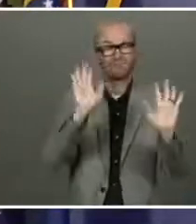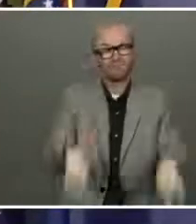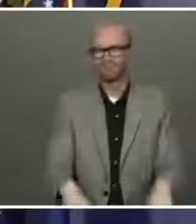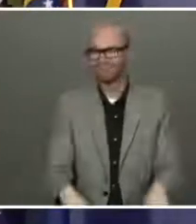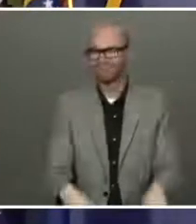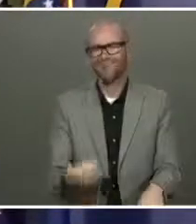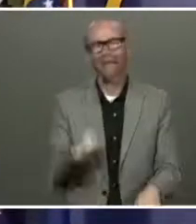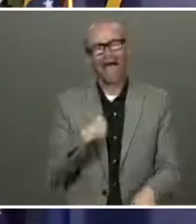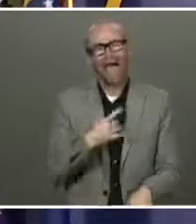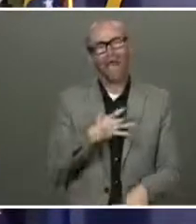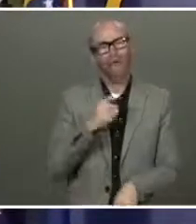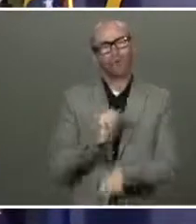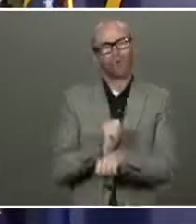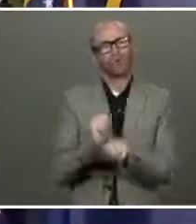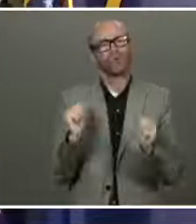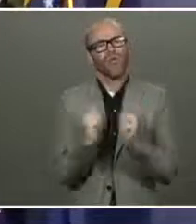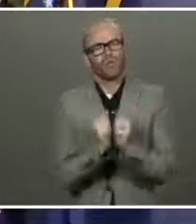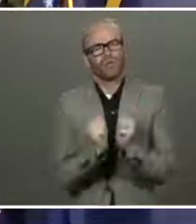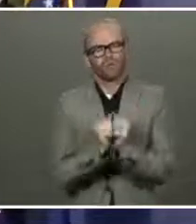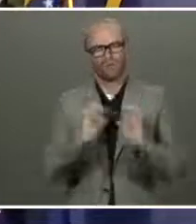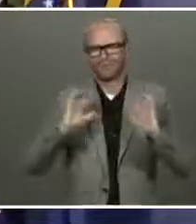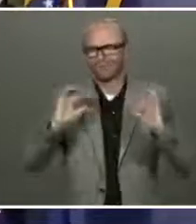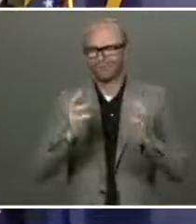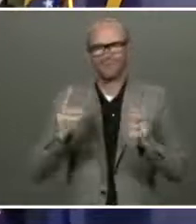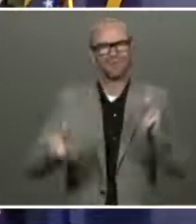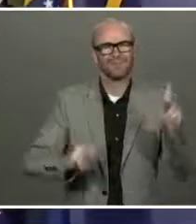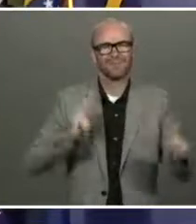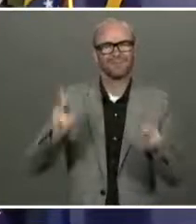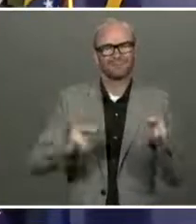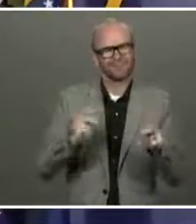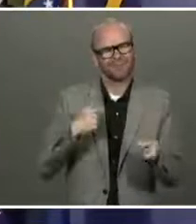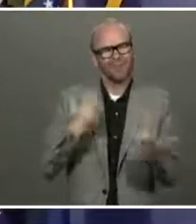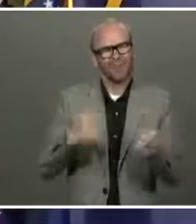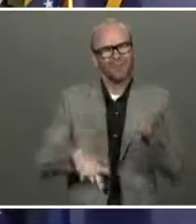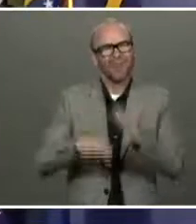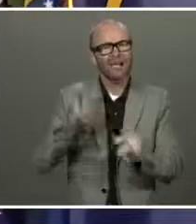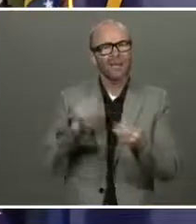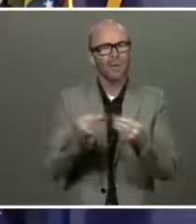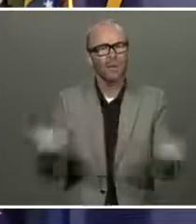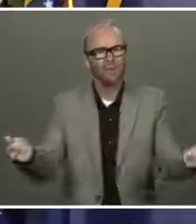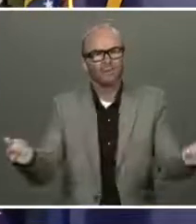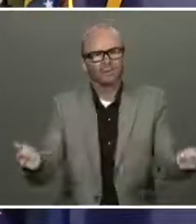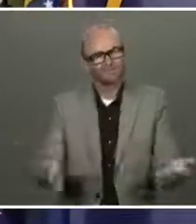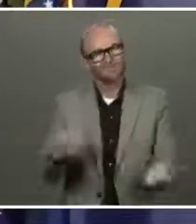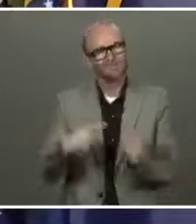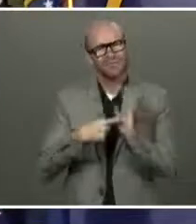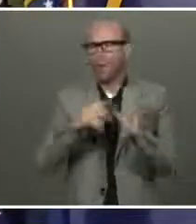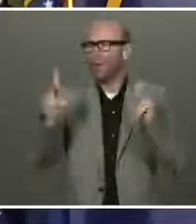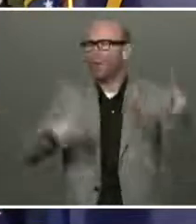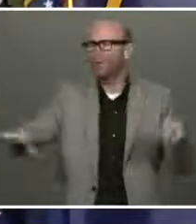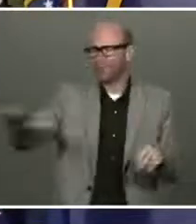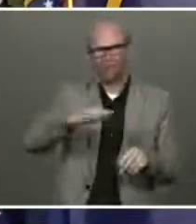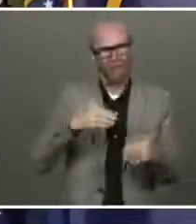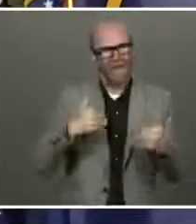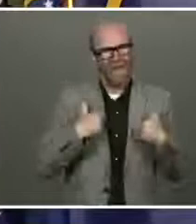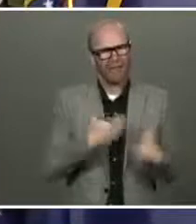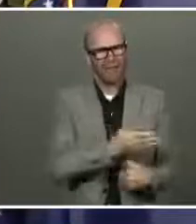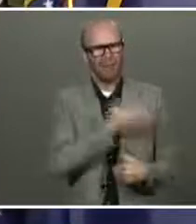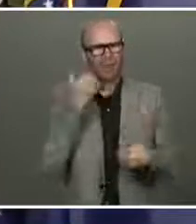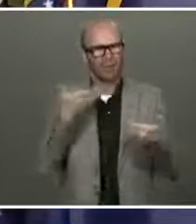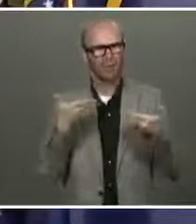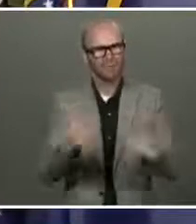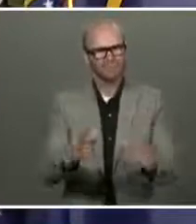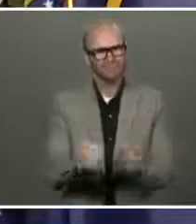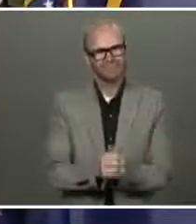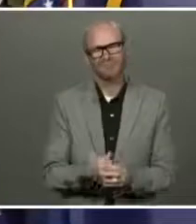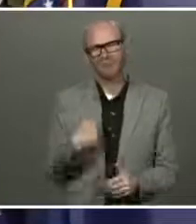aisle to find solutions and to try to help people see that there's a different way and hopefully a better way. I'm going to continue to work